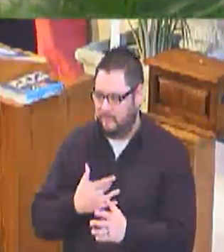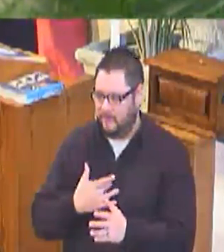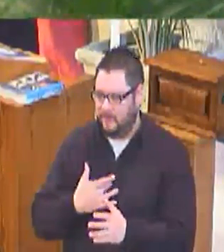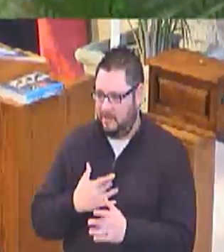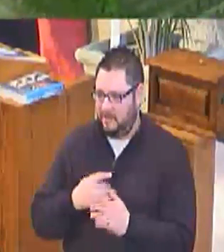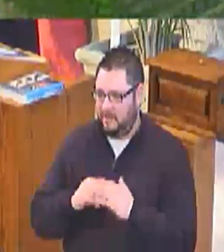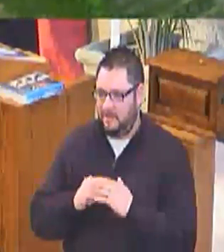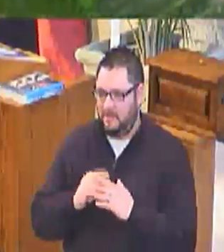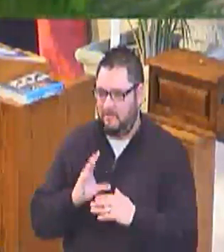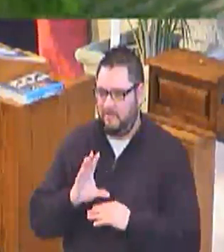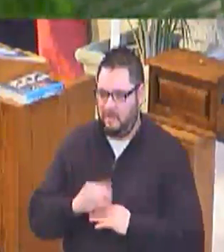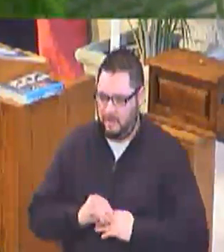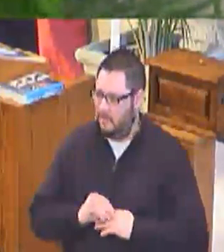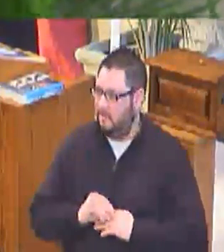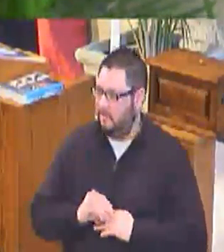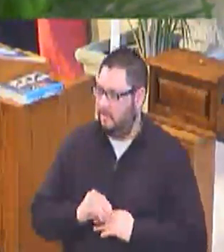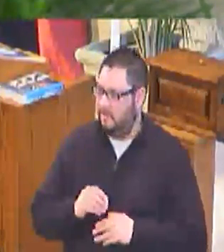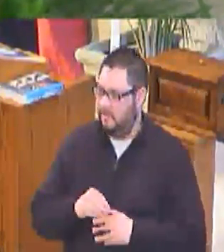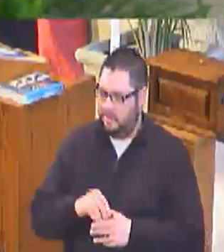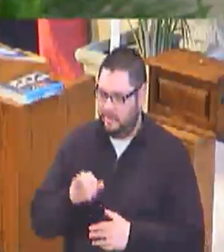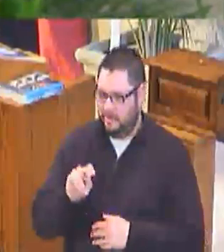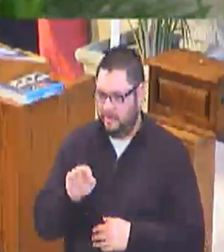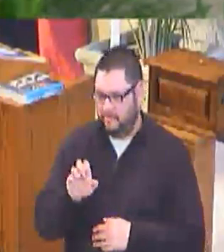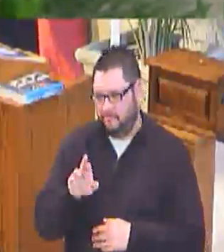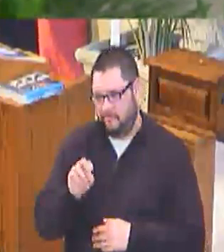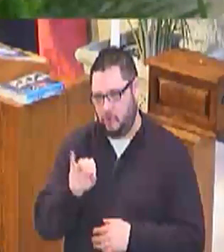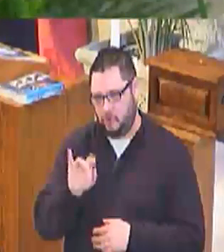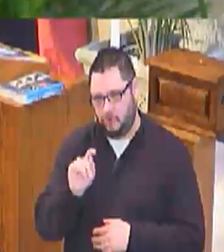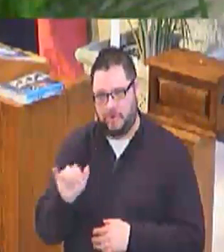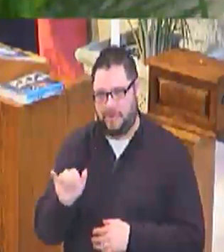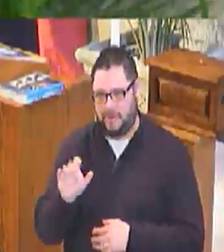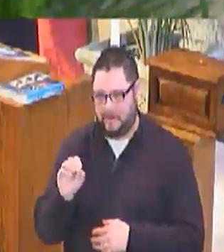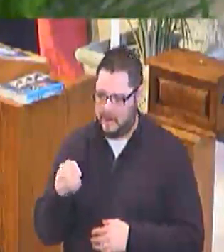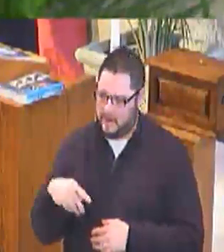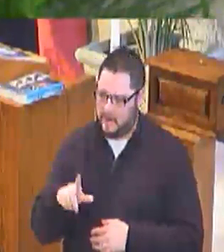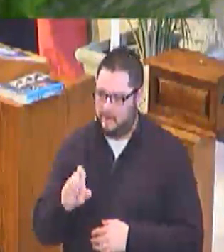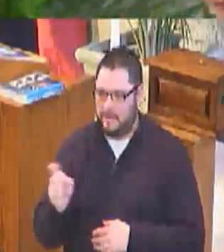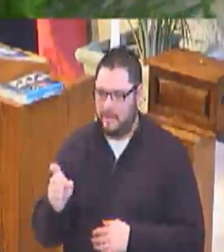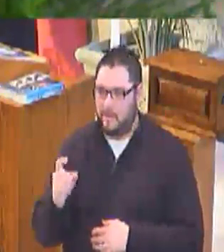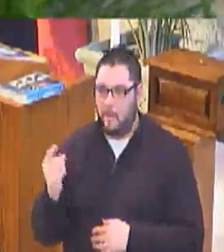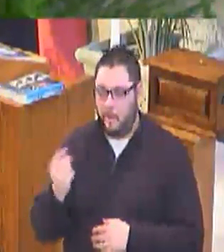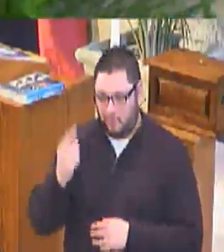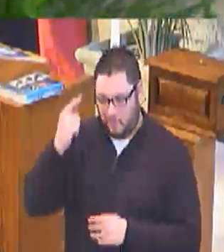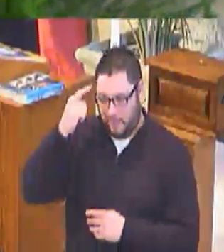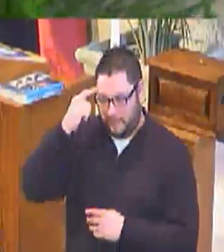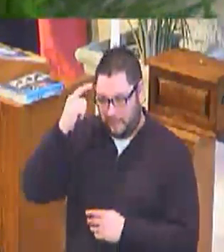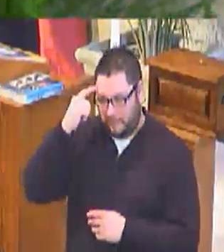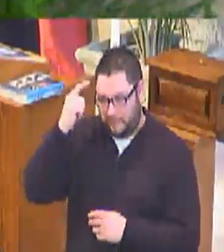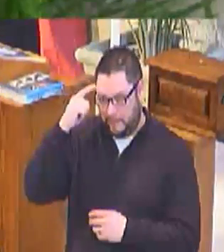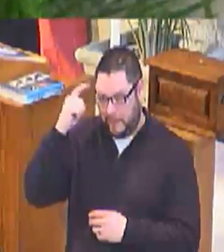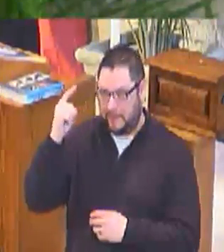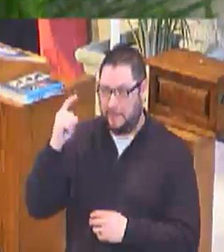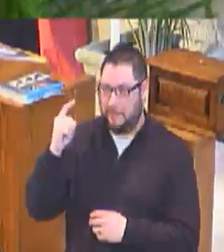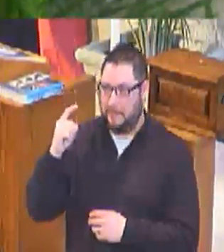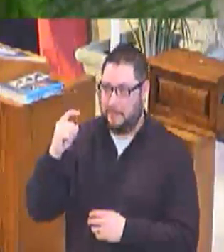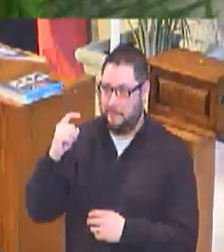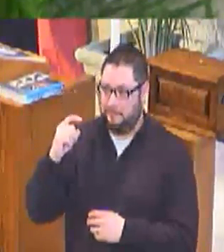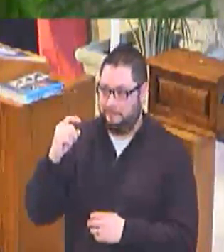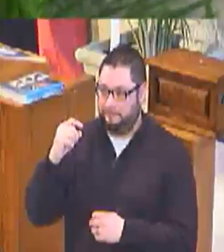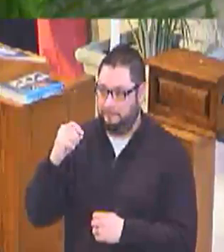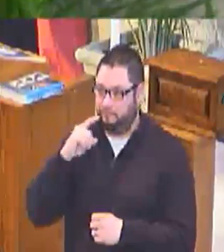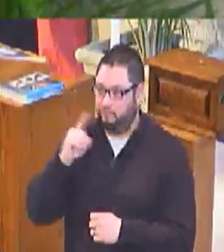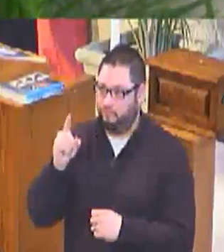complex, is after all only a mental outlook on life. It